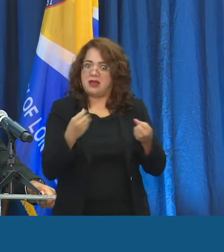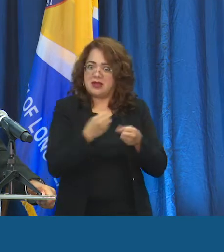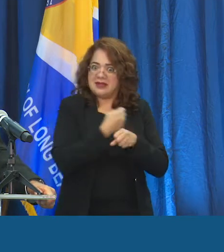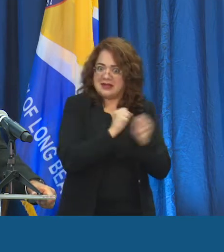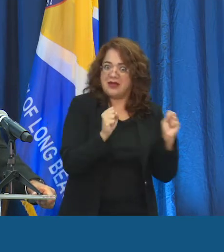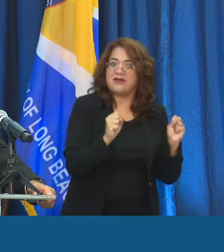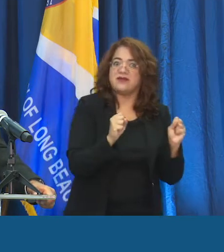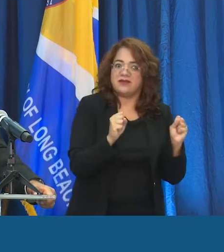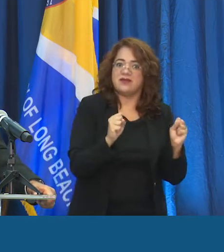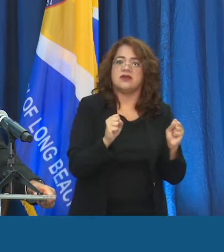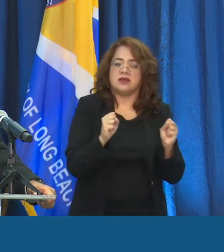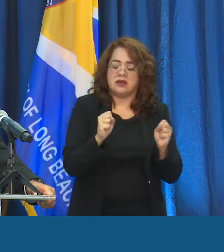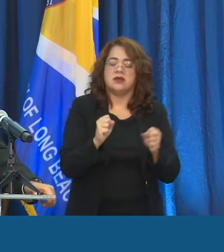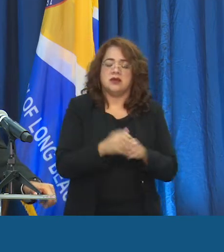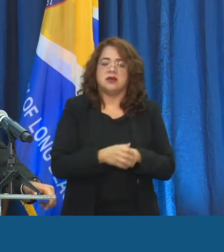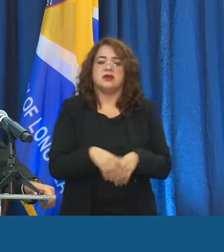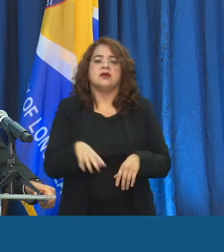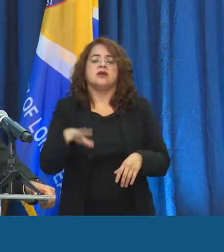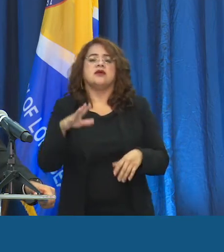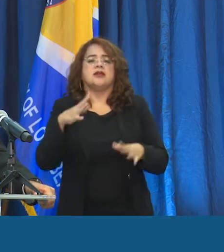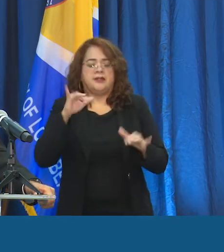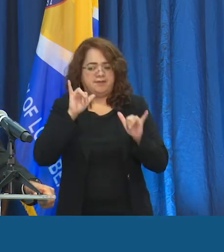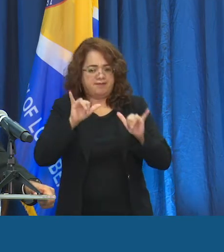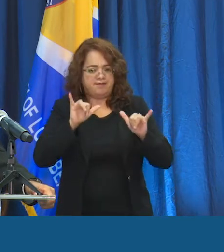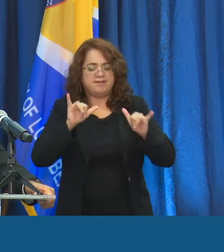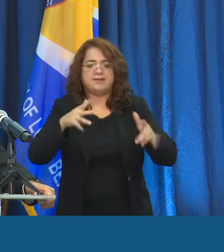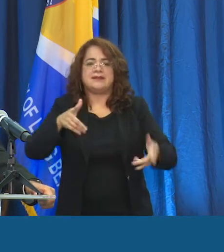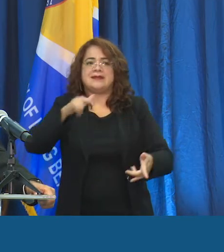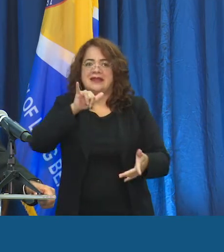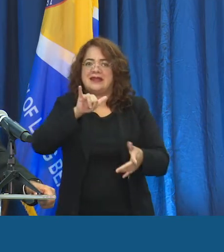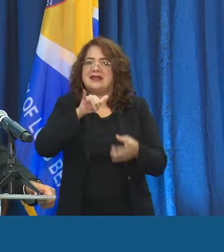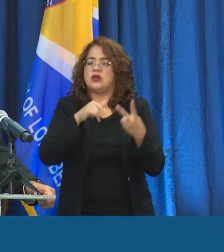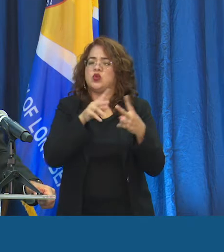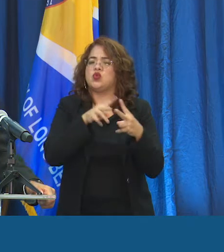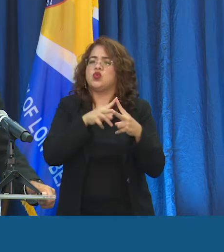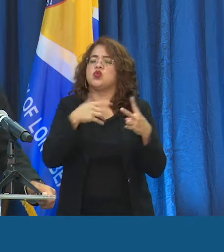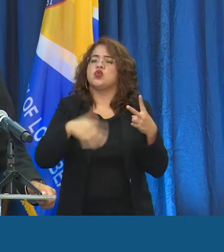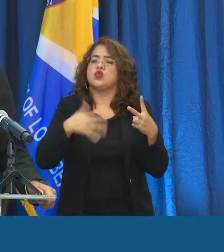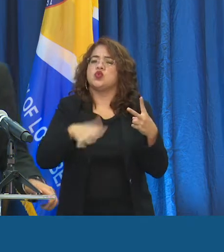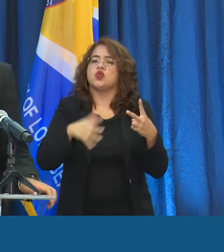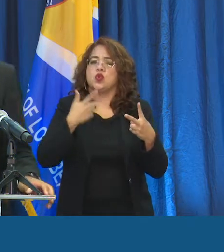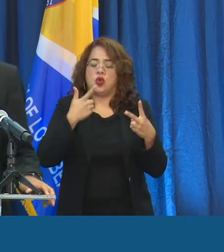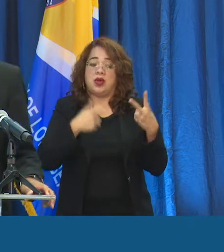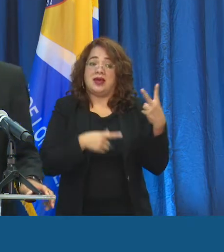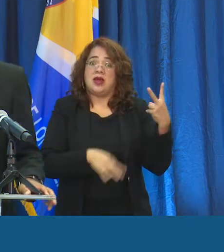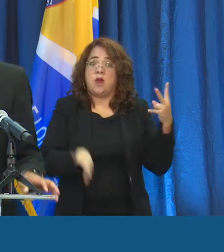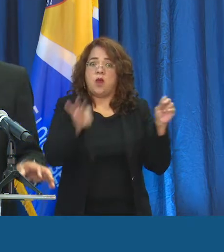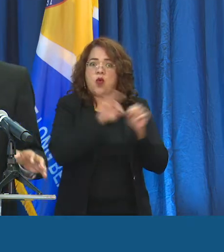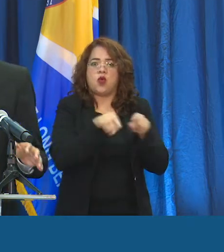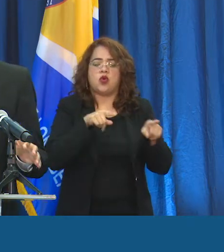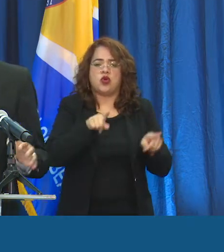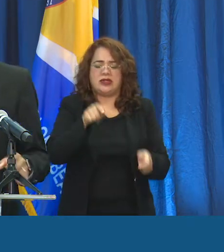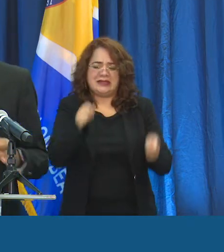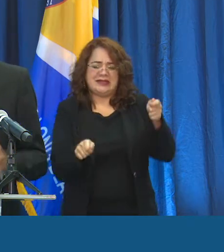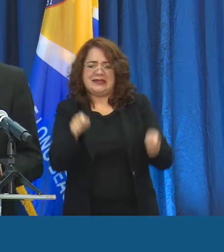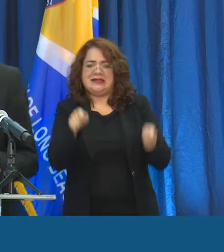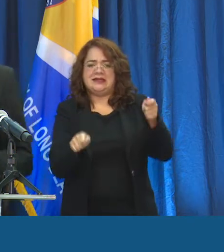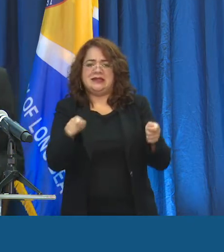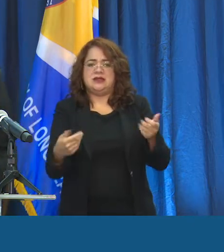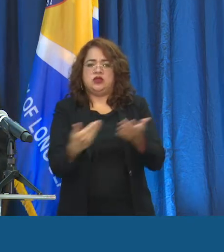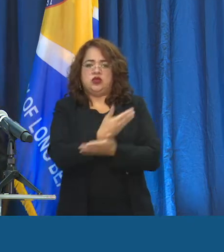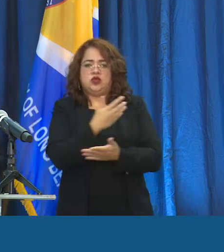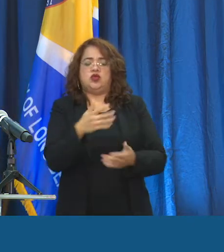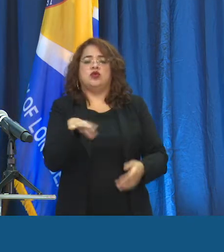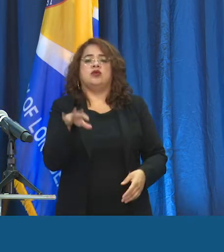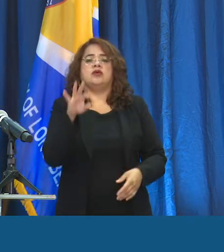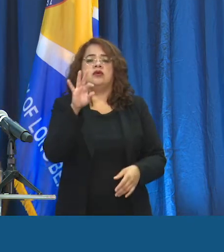minutes on how we are readjusting the budget. To be clear, every single